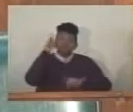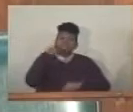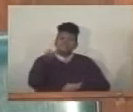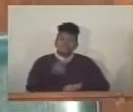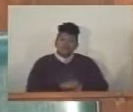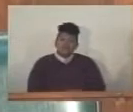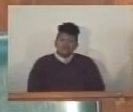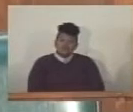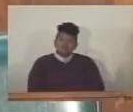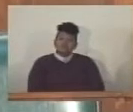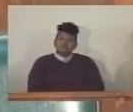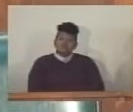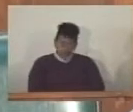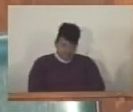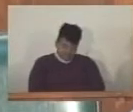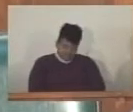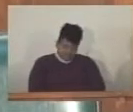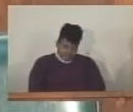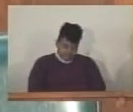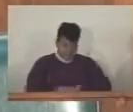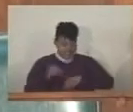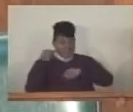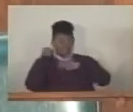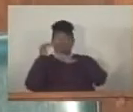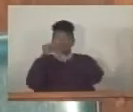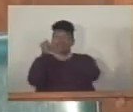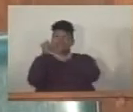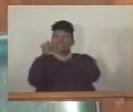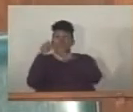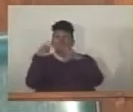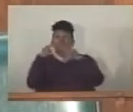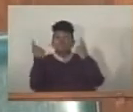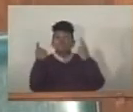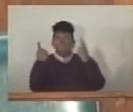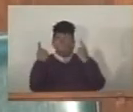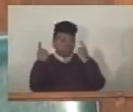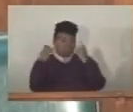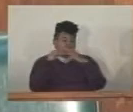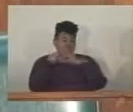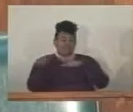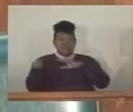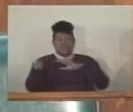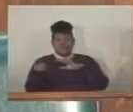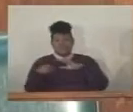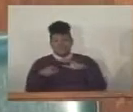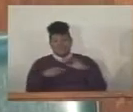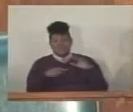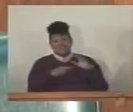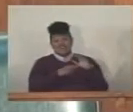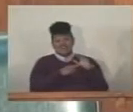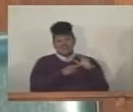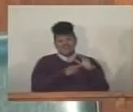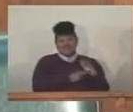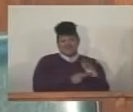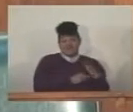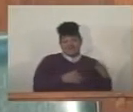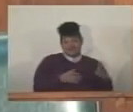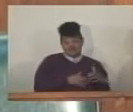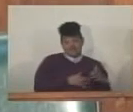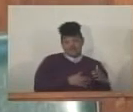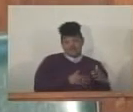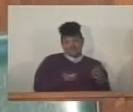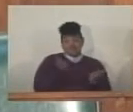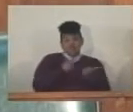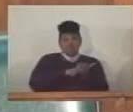And if the leader of the opposition in the House below should rise